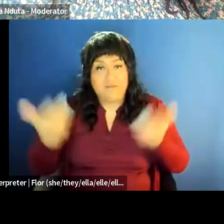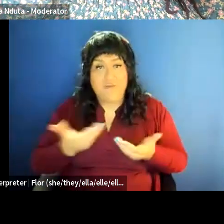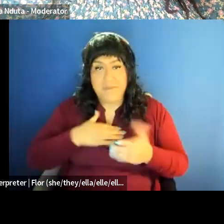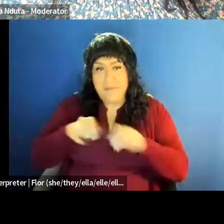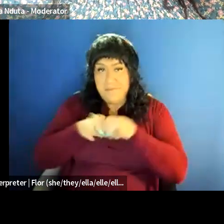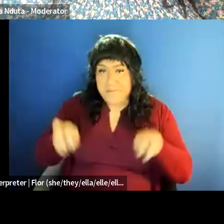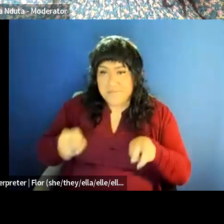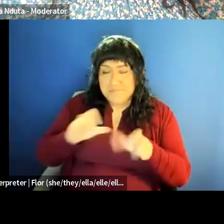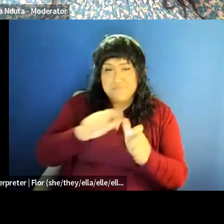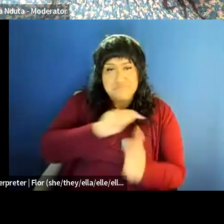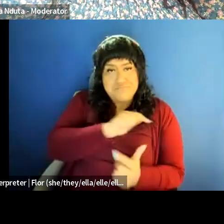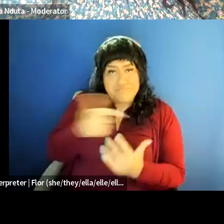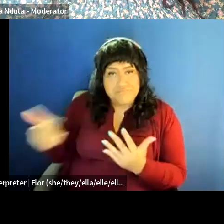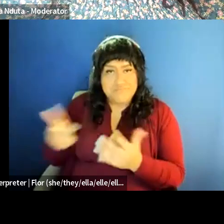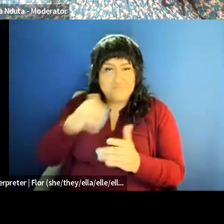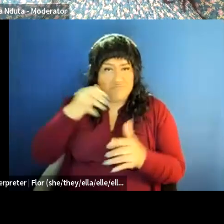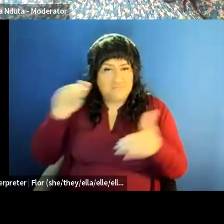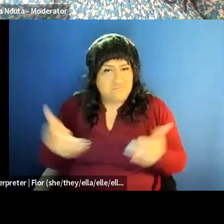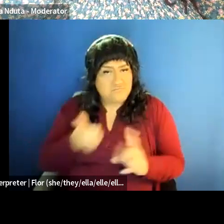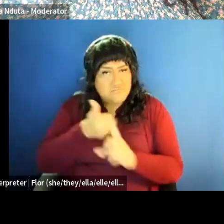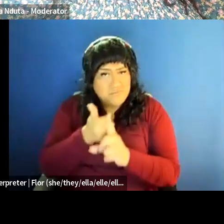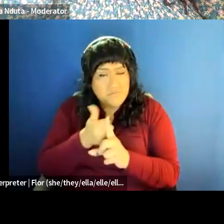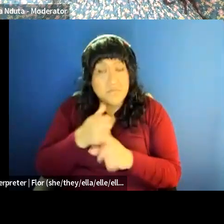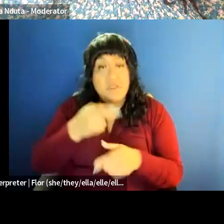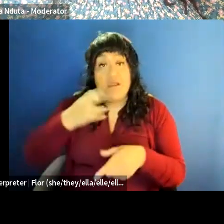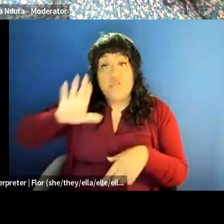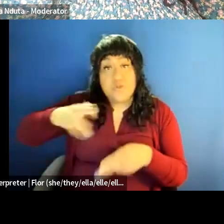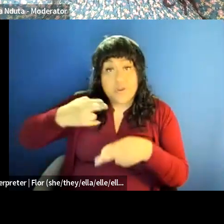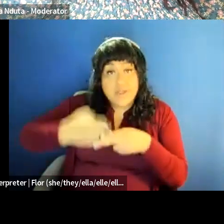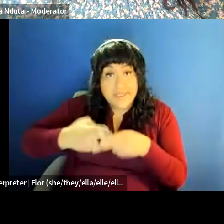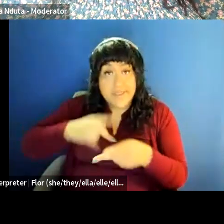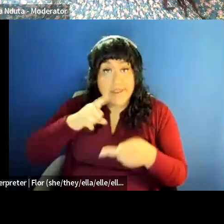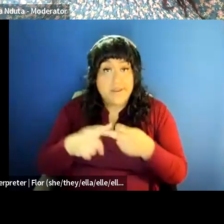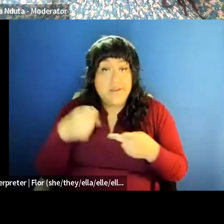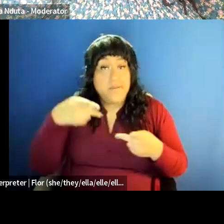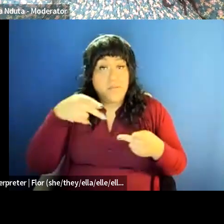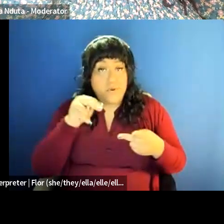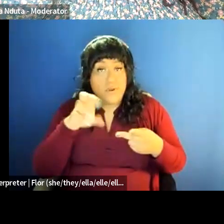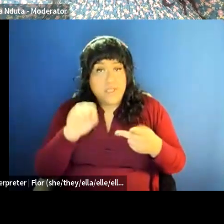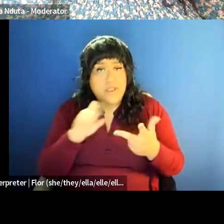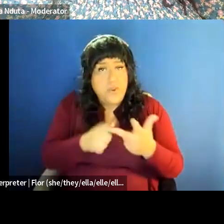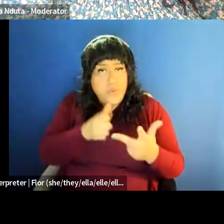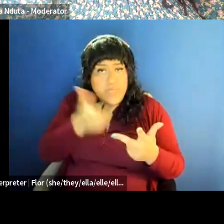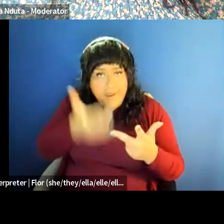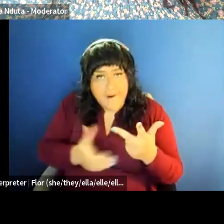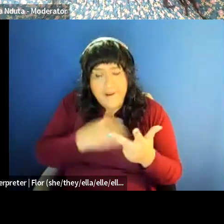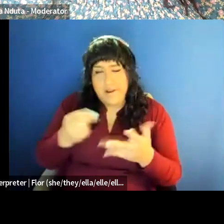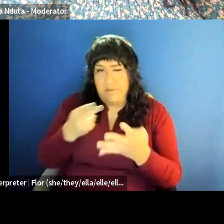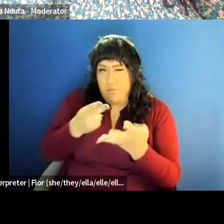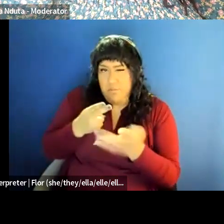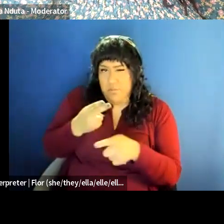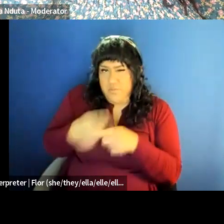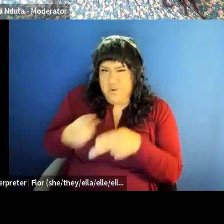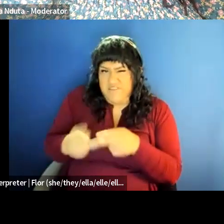give a brief description of their name, their pronouns, who they are, and a brief visual description. And we